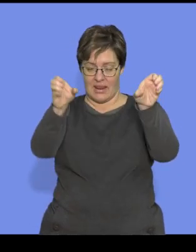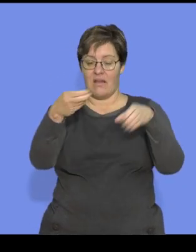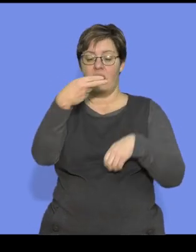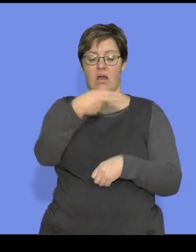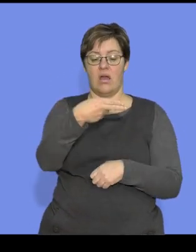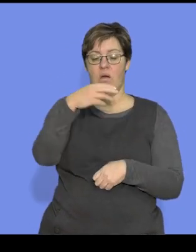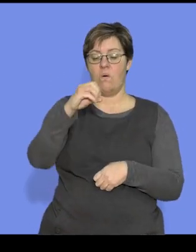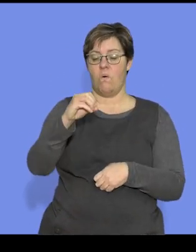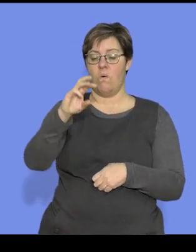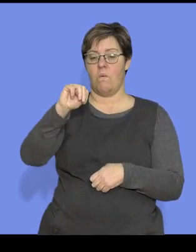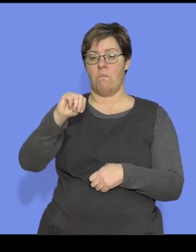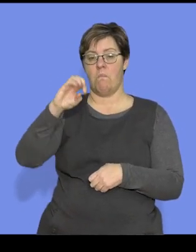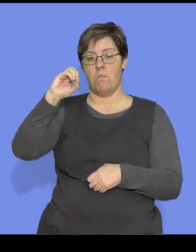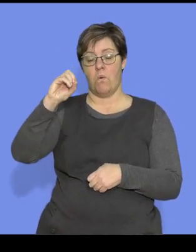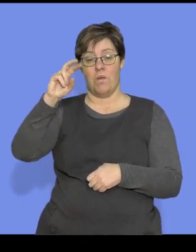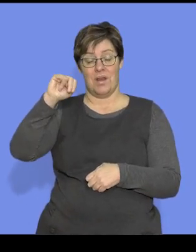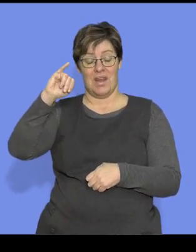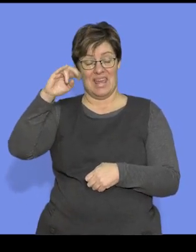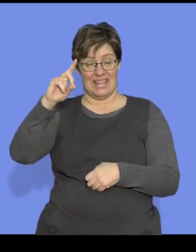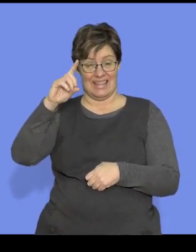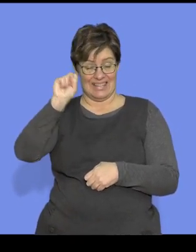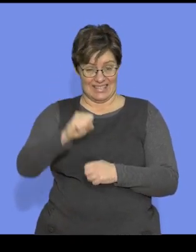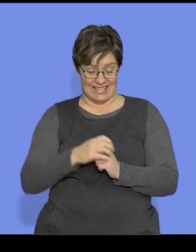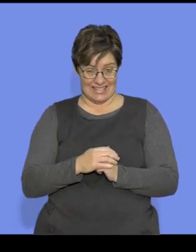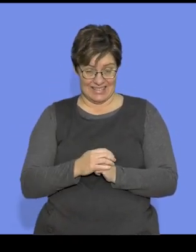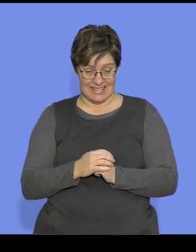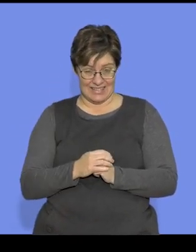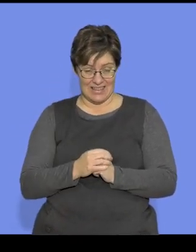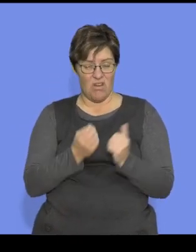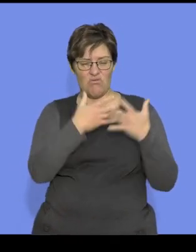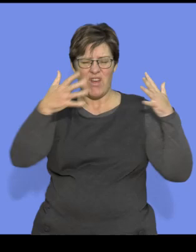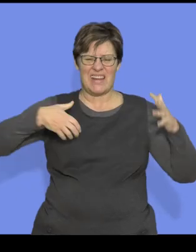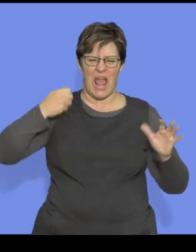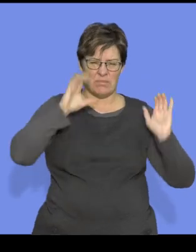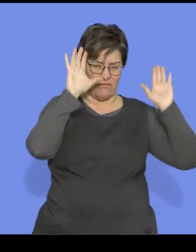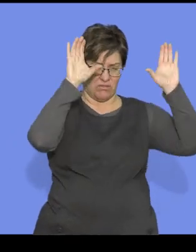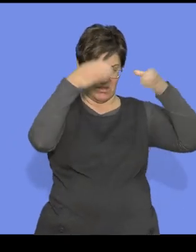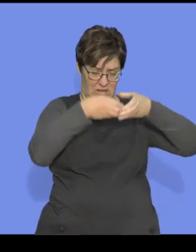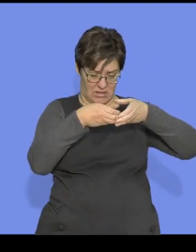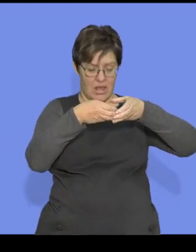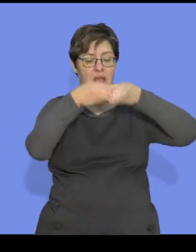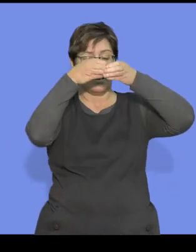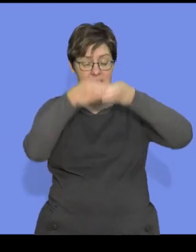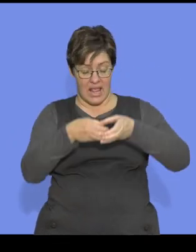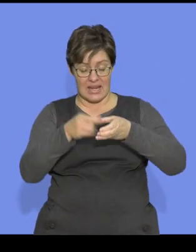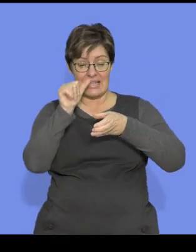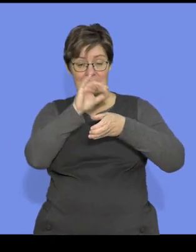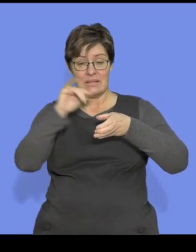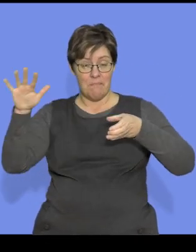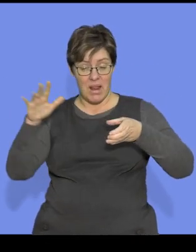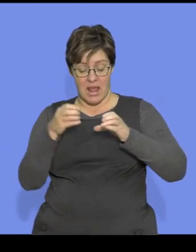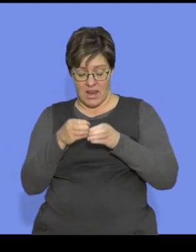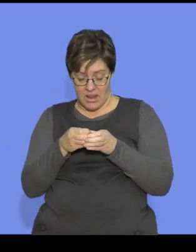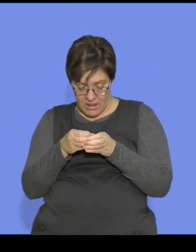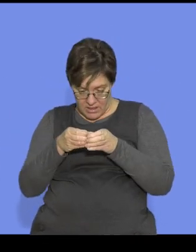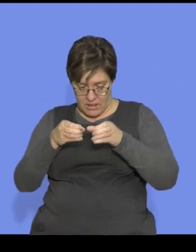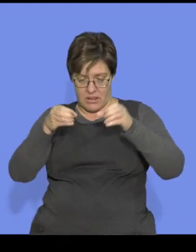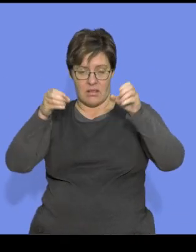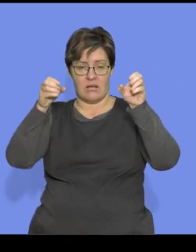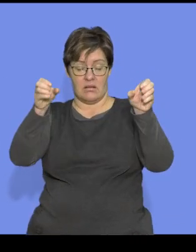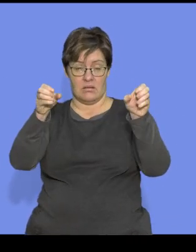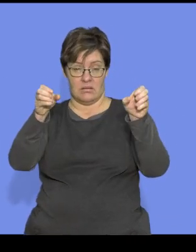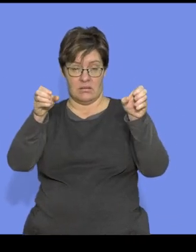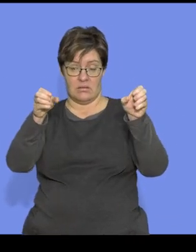hominids, all right, great apes, etc. But round about 6 million years ago, what happened?